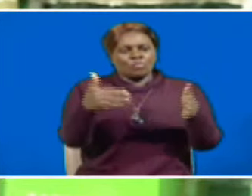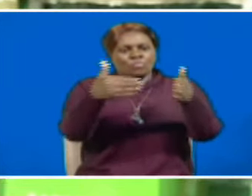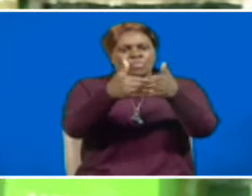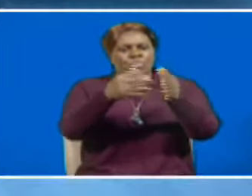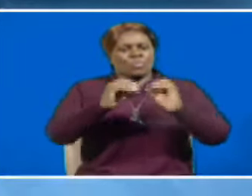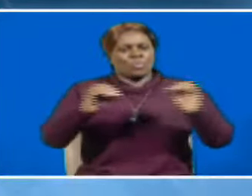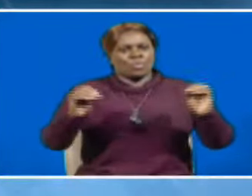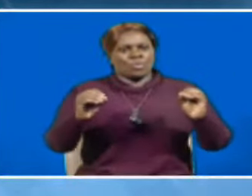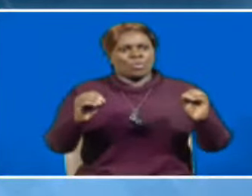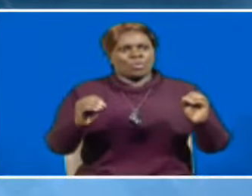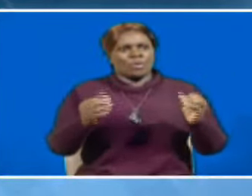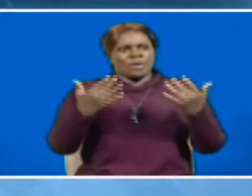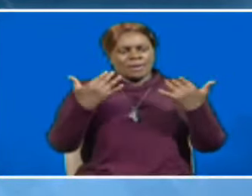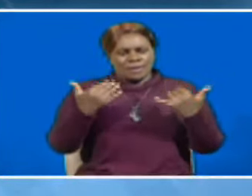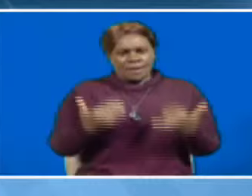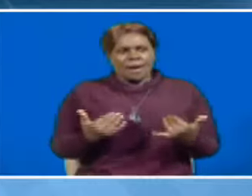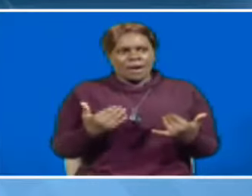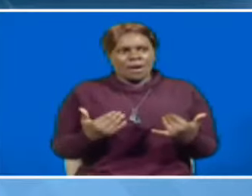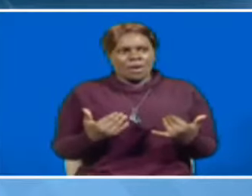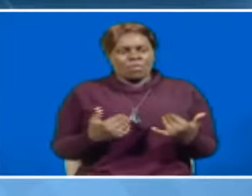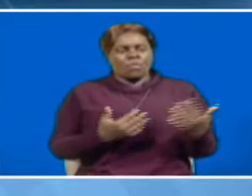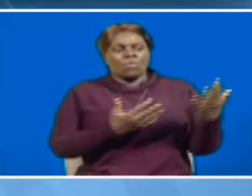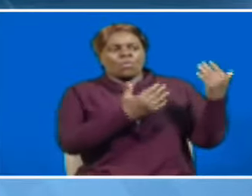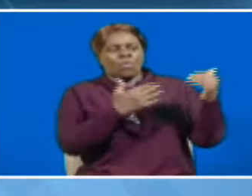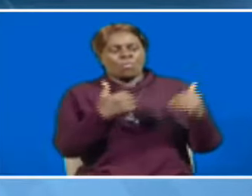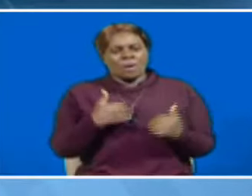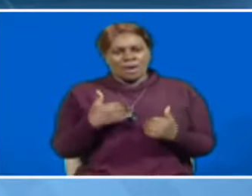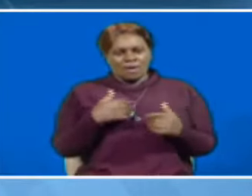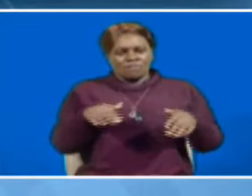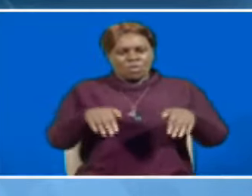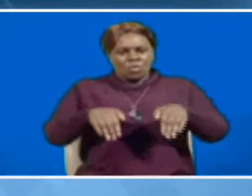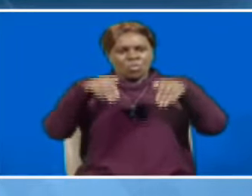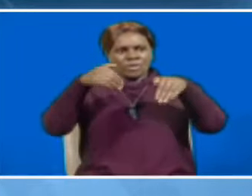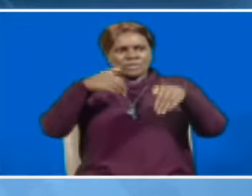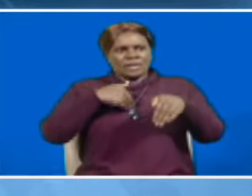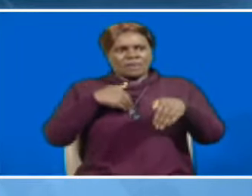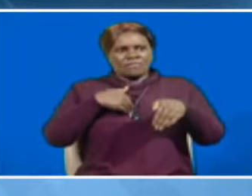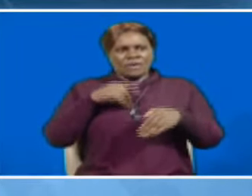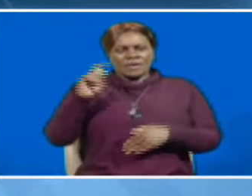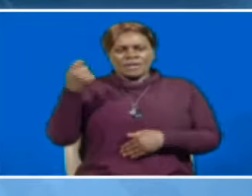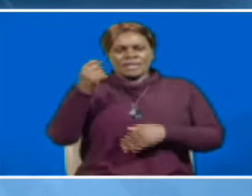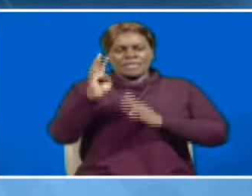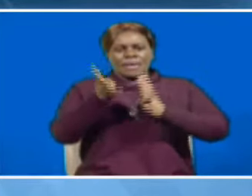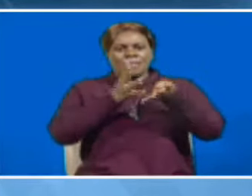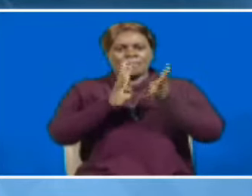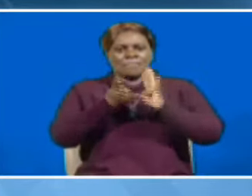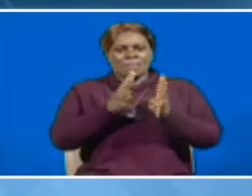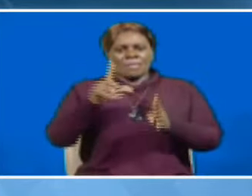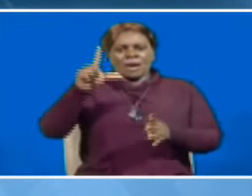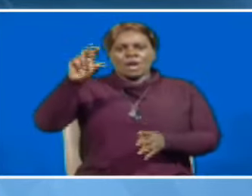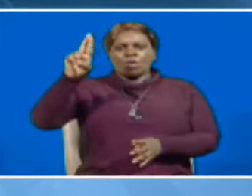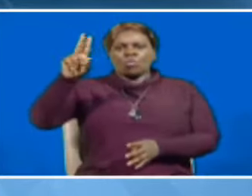but so we know we are optimistic and also waiting to have the lukenya marathon and that will be the second edition